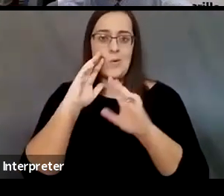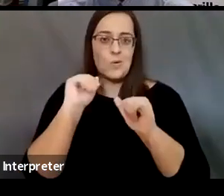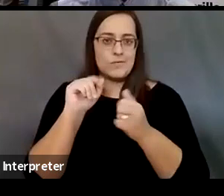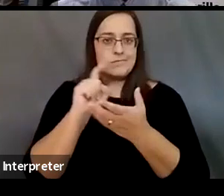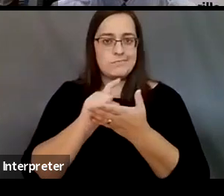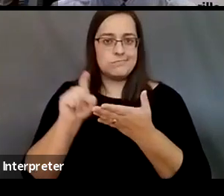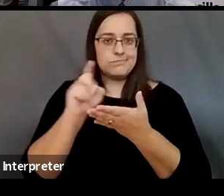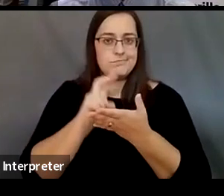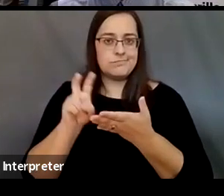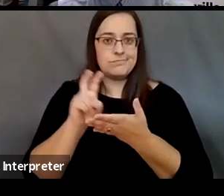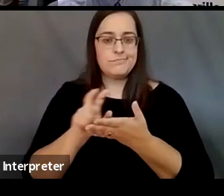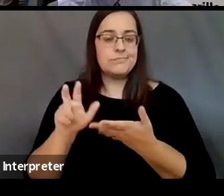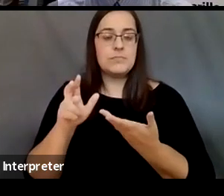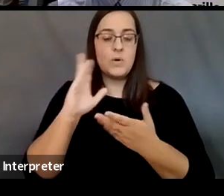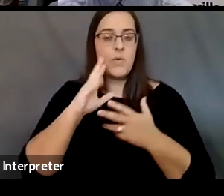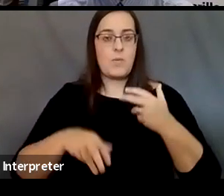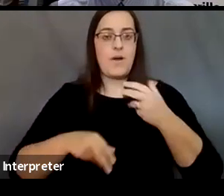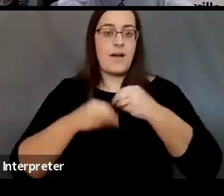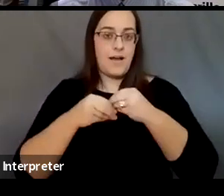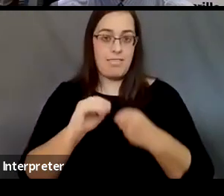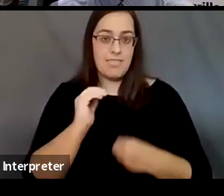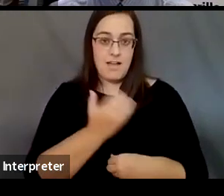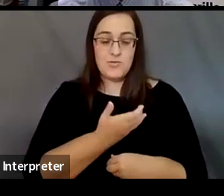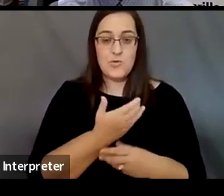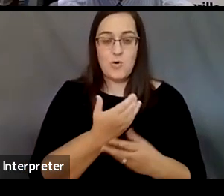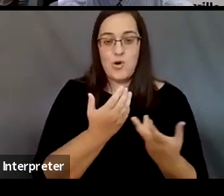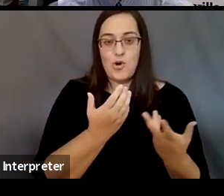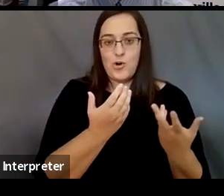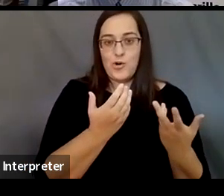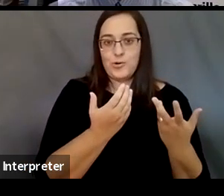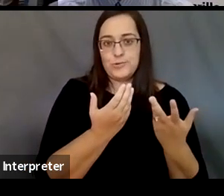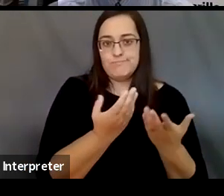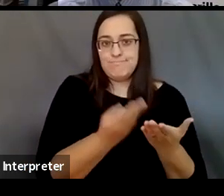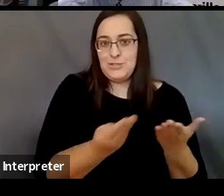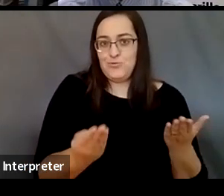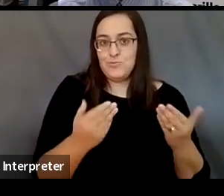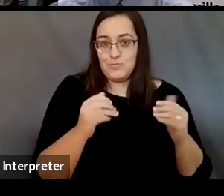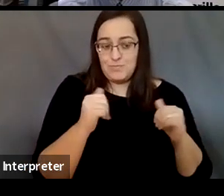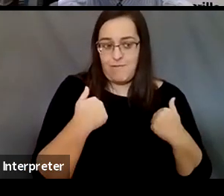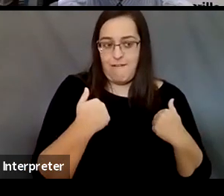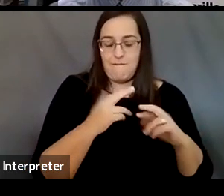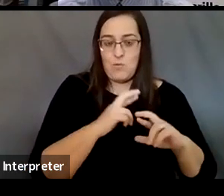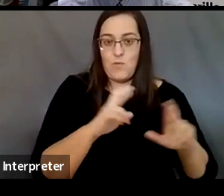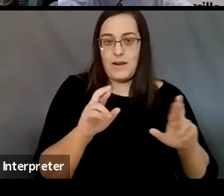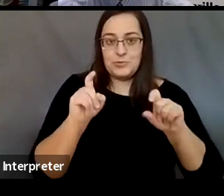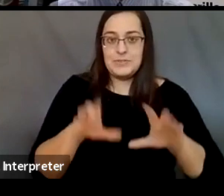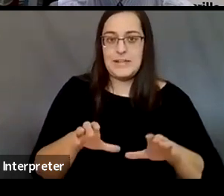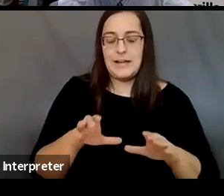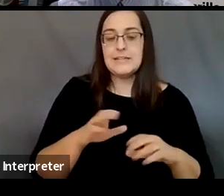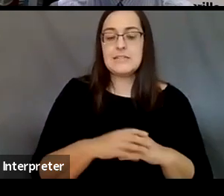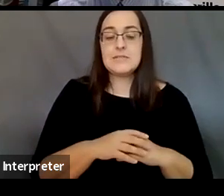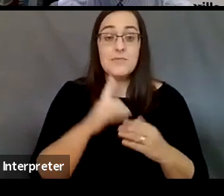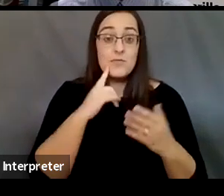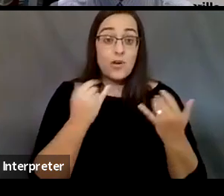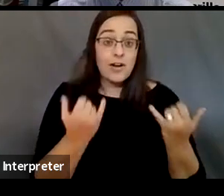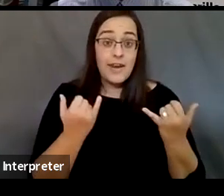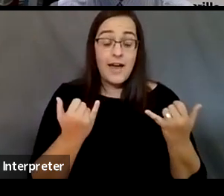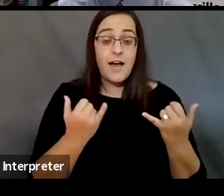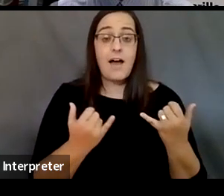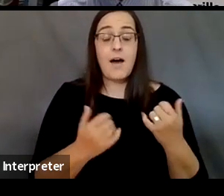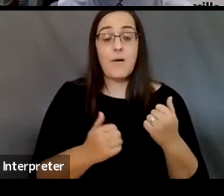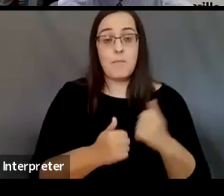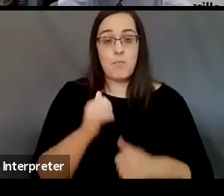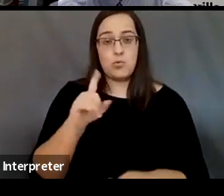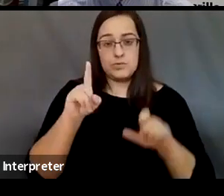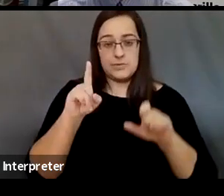weeks, we'll be able to add that to our armamentarium of testing capabilities. At this time, the bulk of our testing is being done with